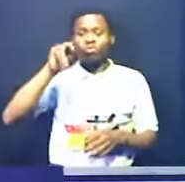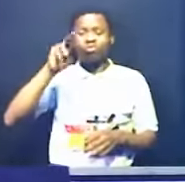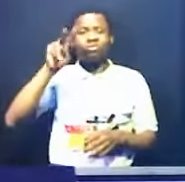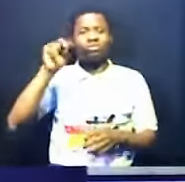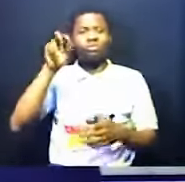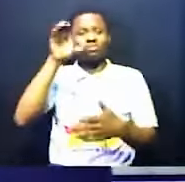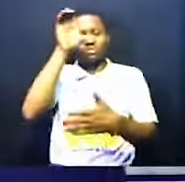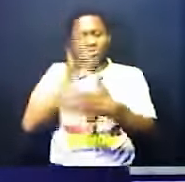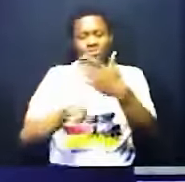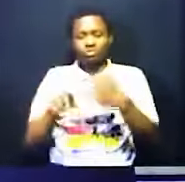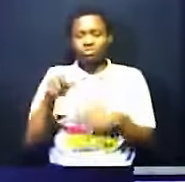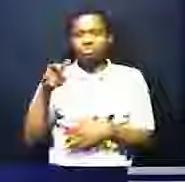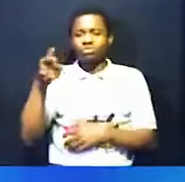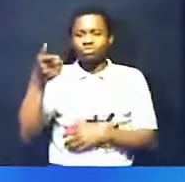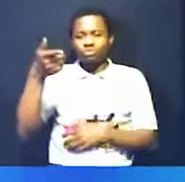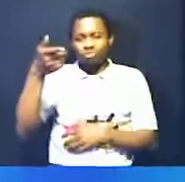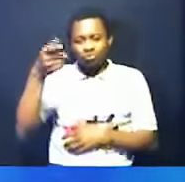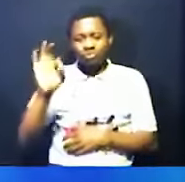Proverbs 29:17.